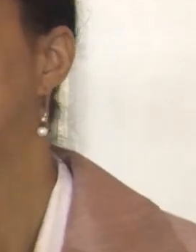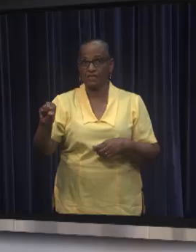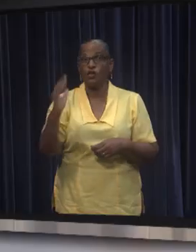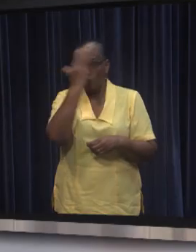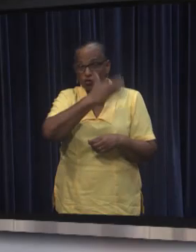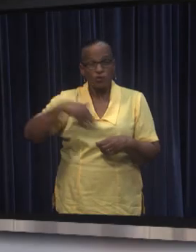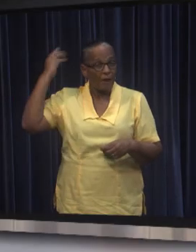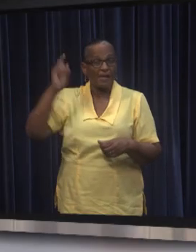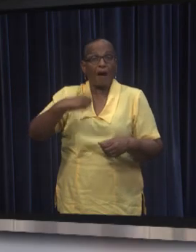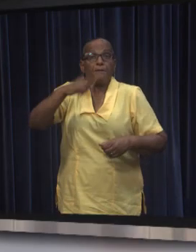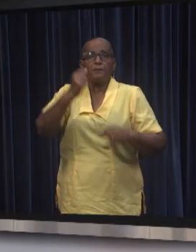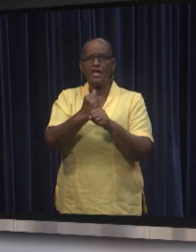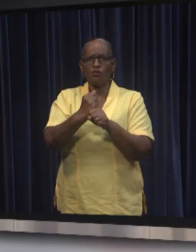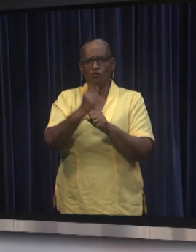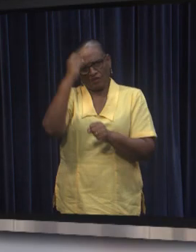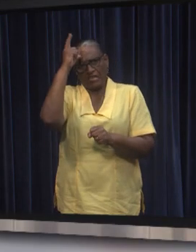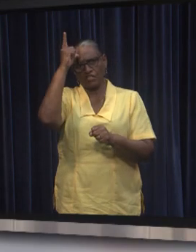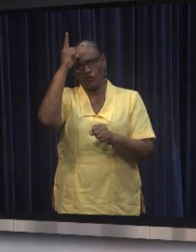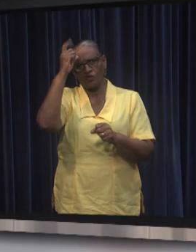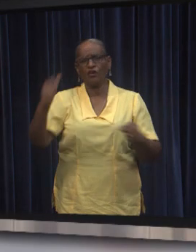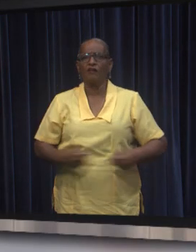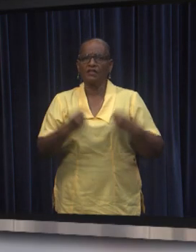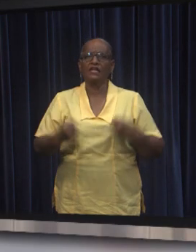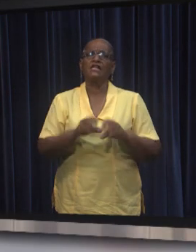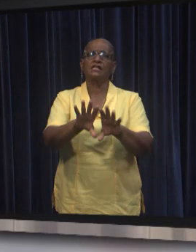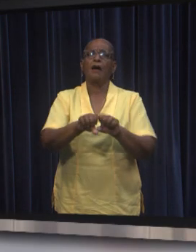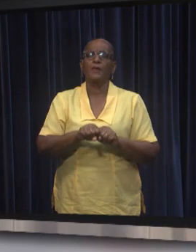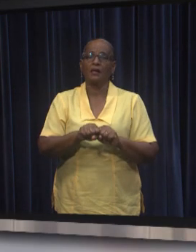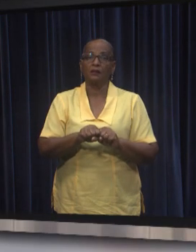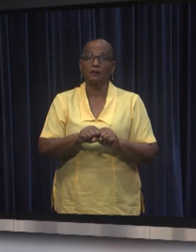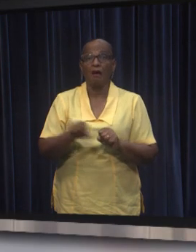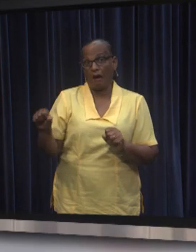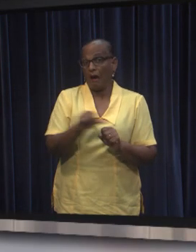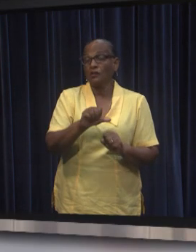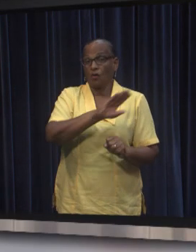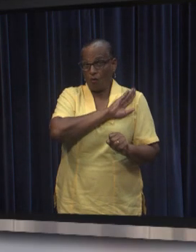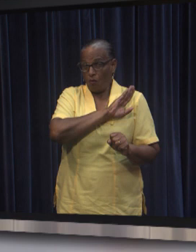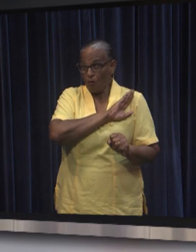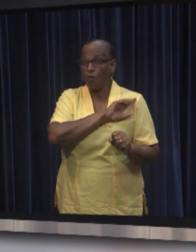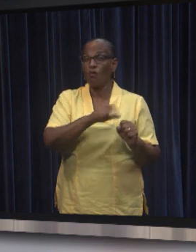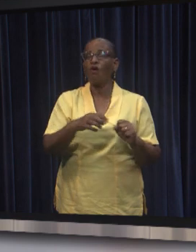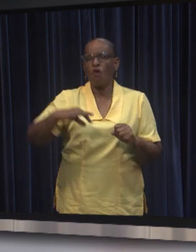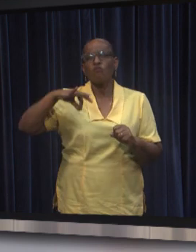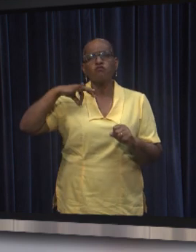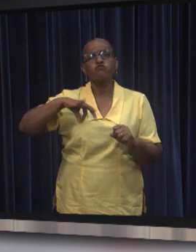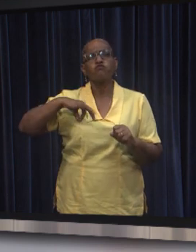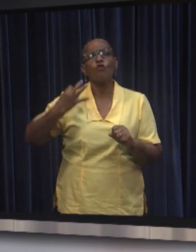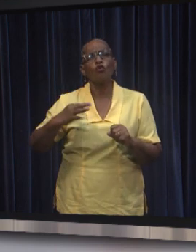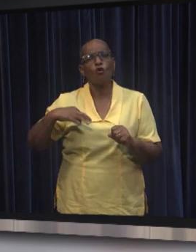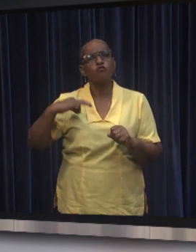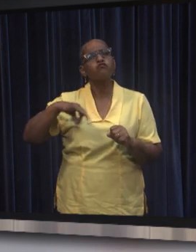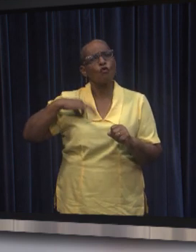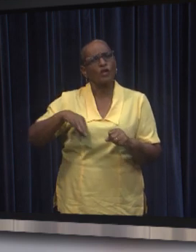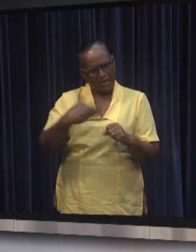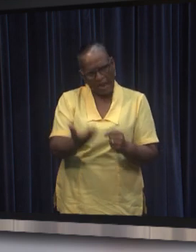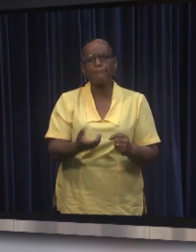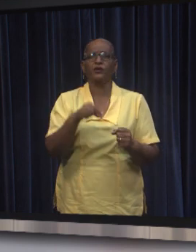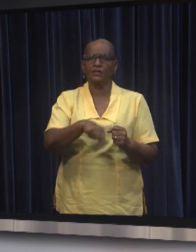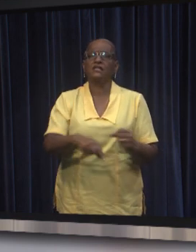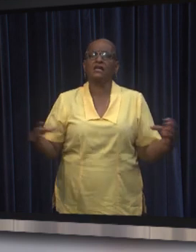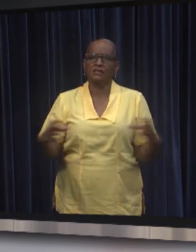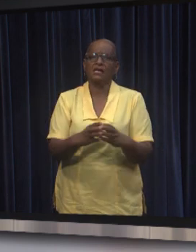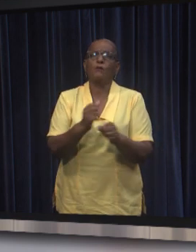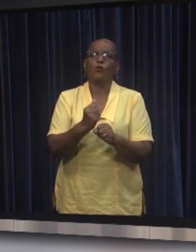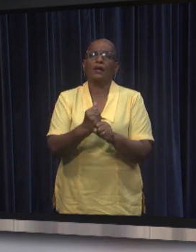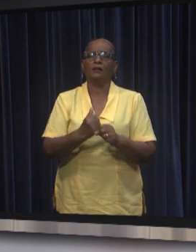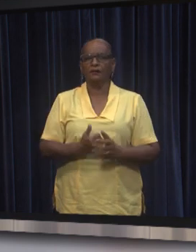production. Suriname can learn a lot from the expertise of the trainers. On the other hand, they also benefit